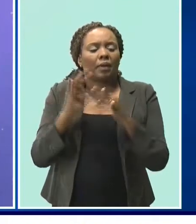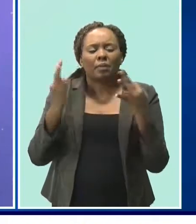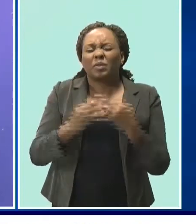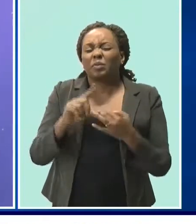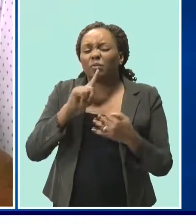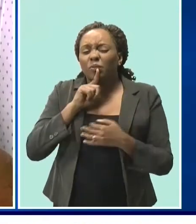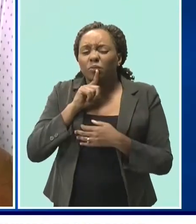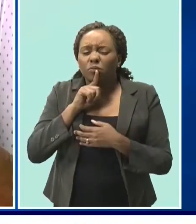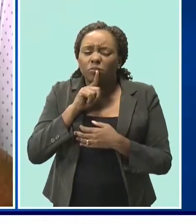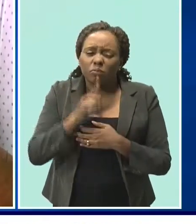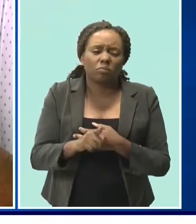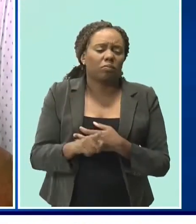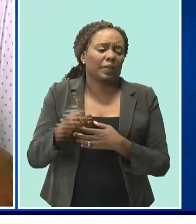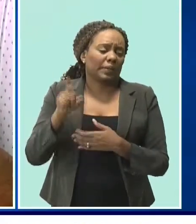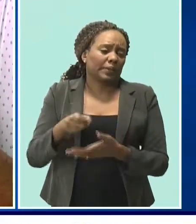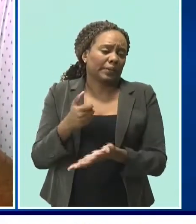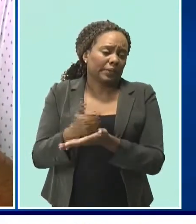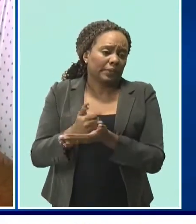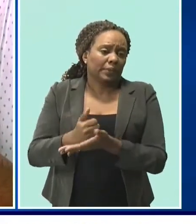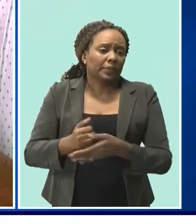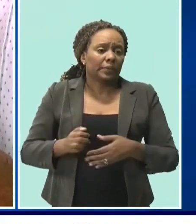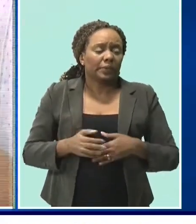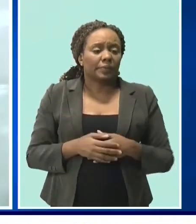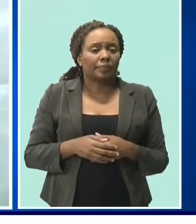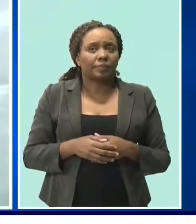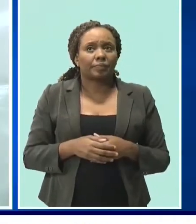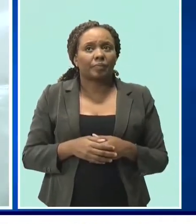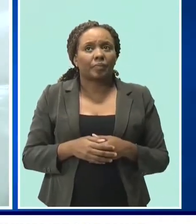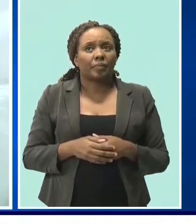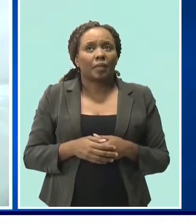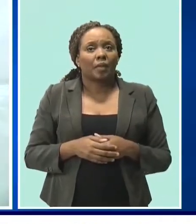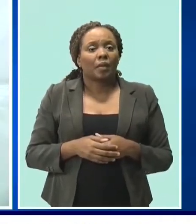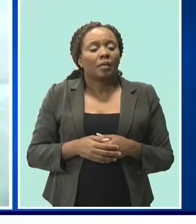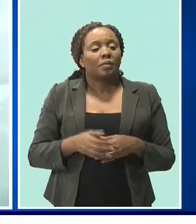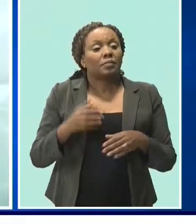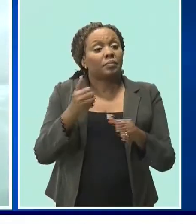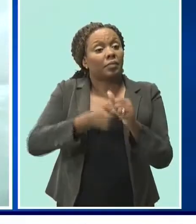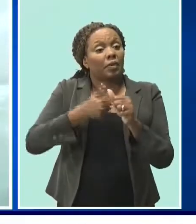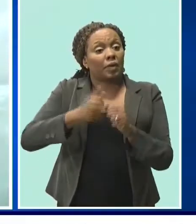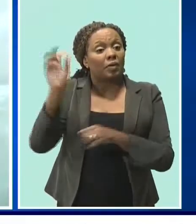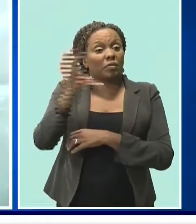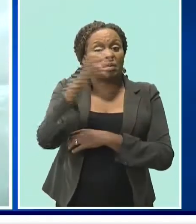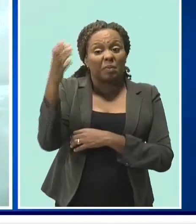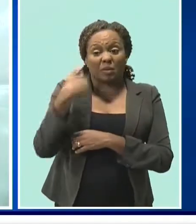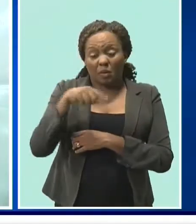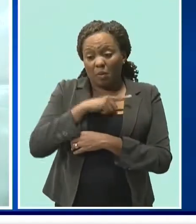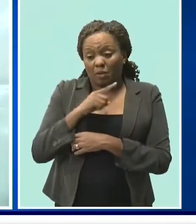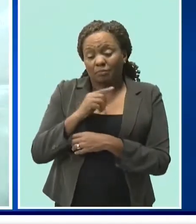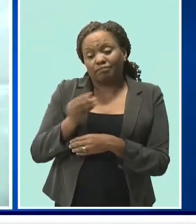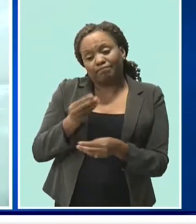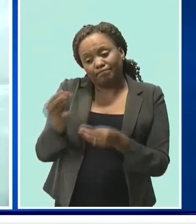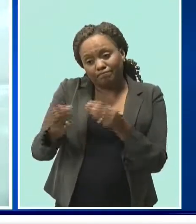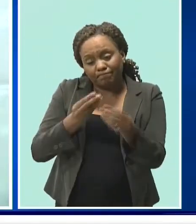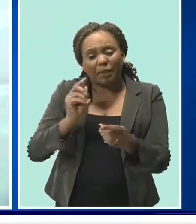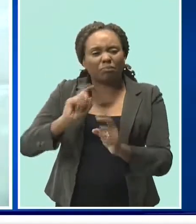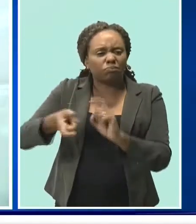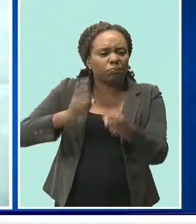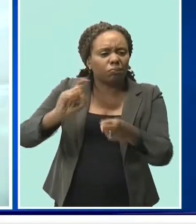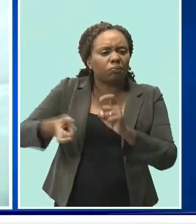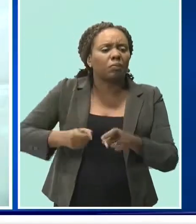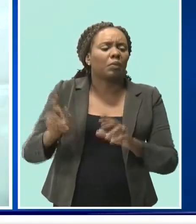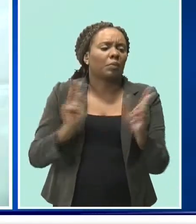help families in need of assistance. Every Christmas and Easter, we would provide deserving families with